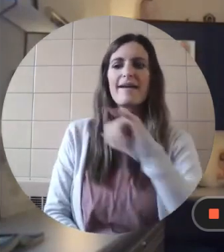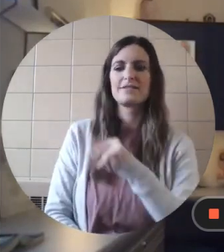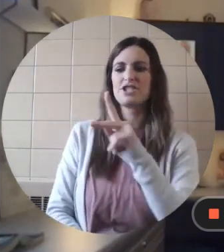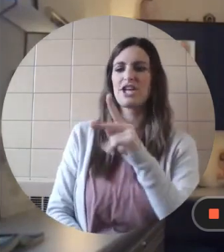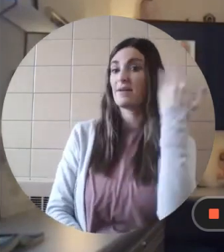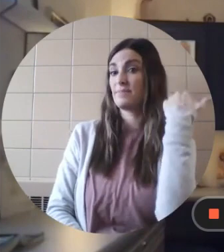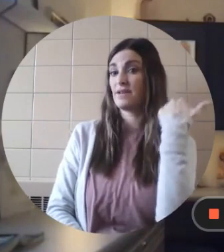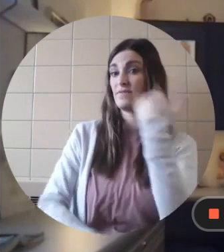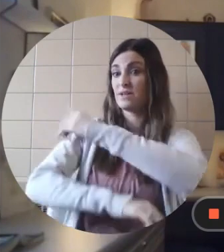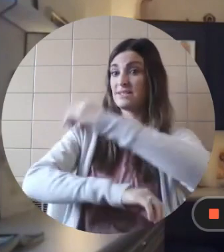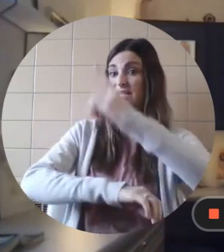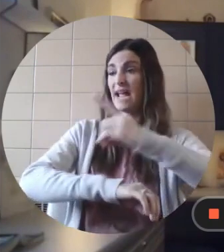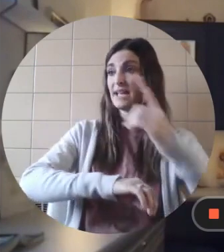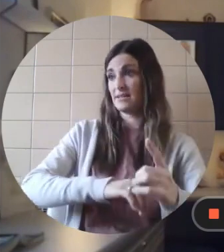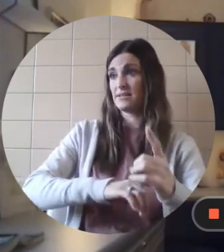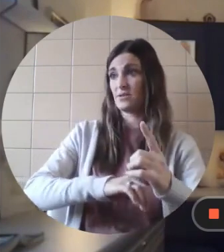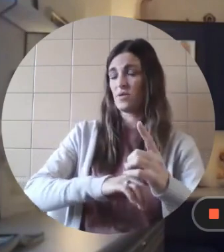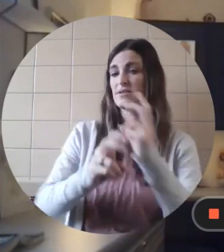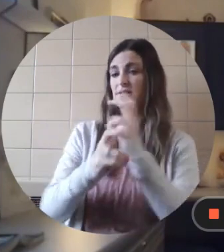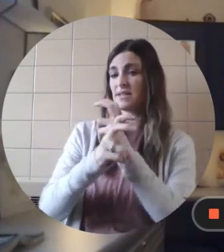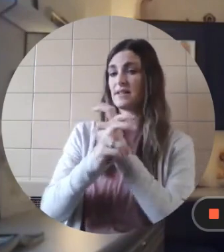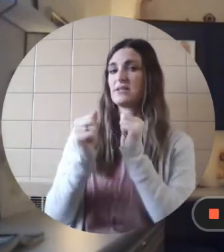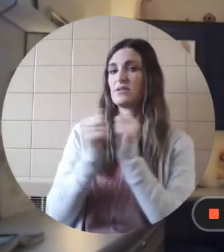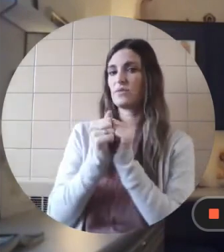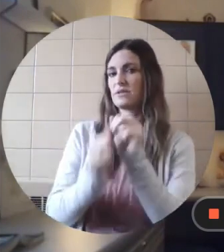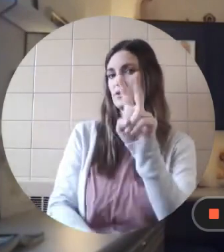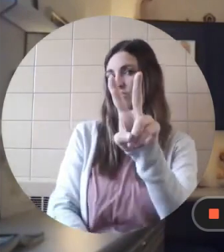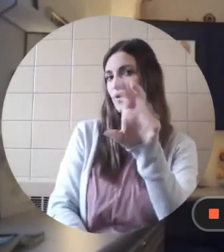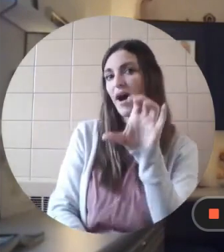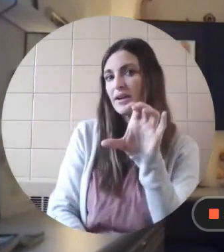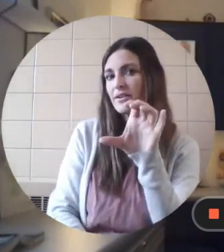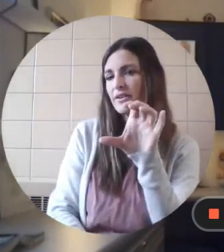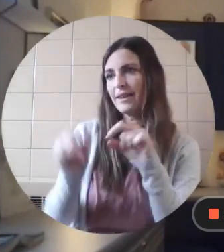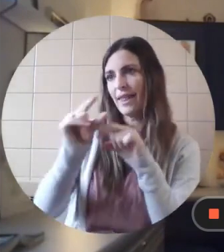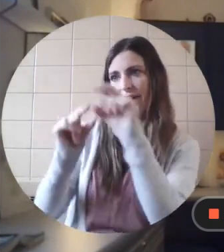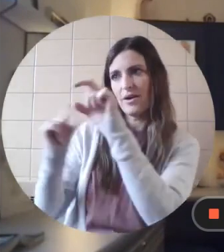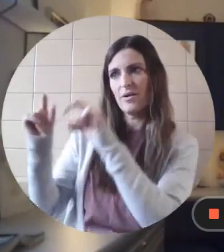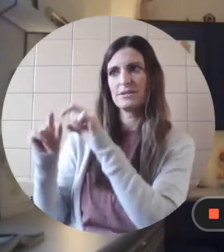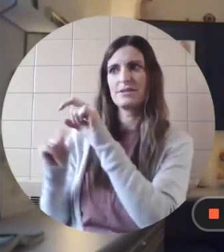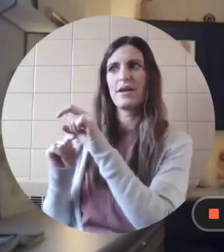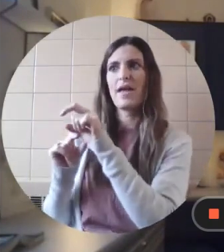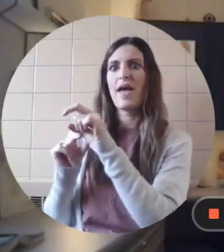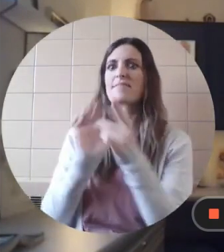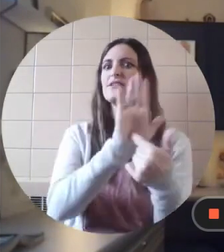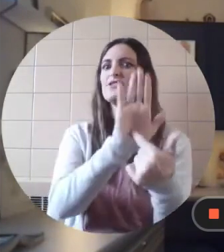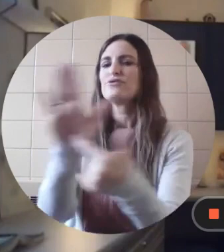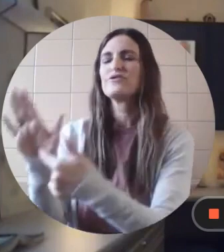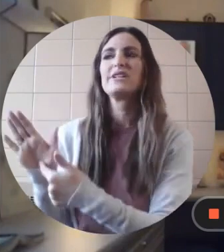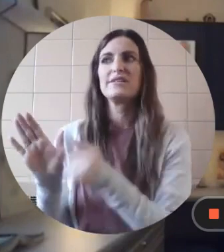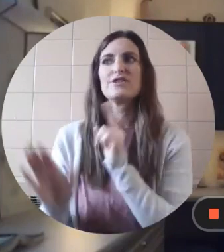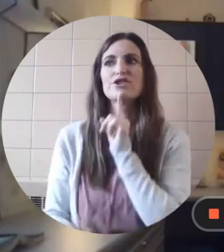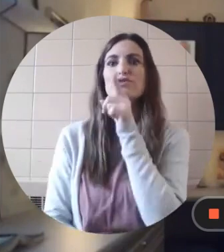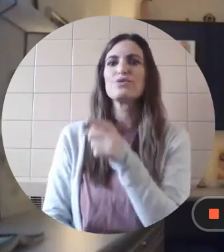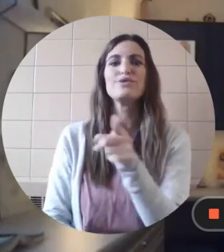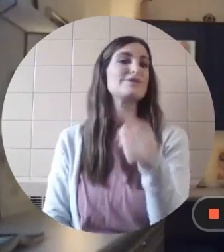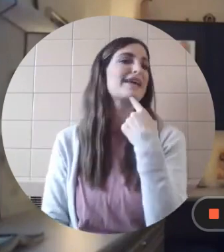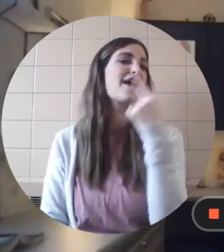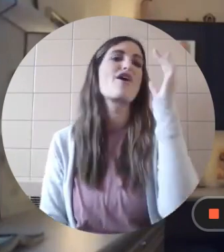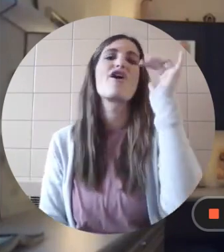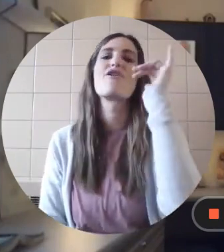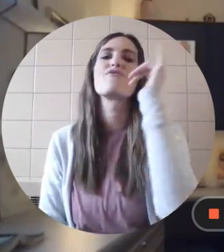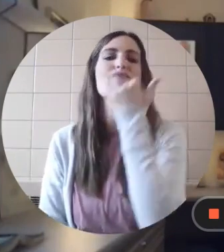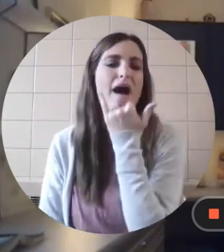a dinosaur skeleton with 200 Legos. Then for the reveal, we can say, wrong, it was